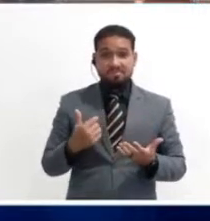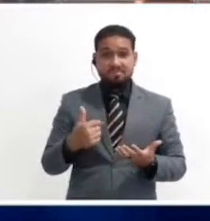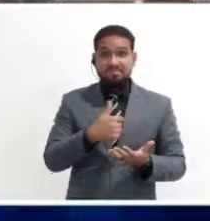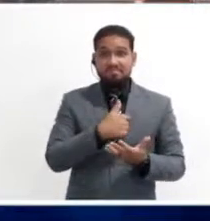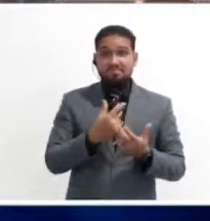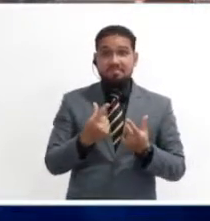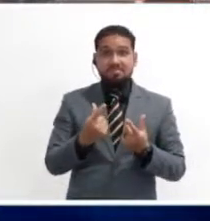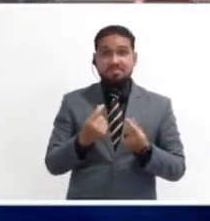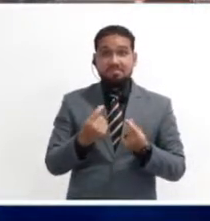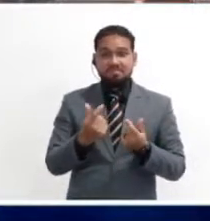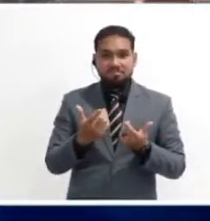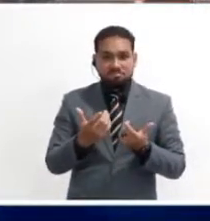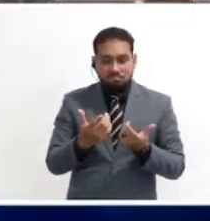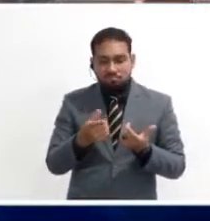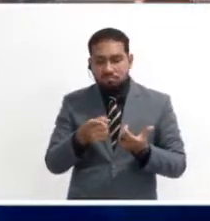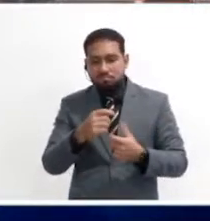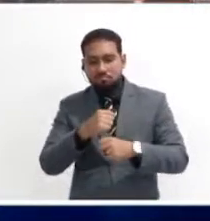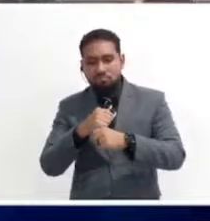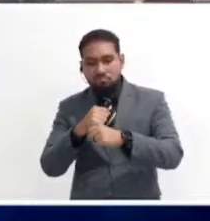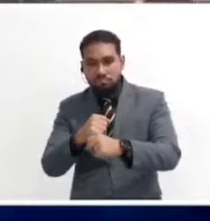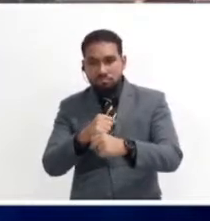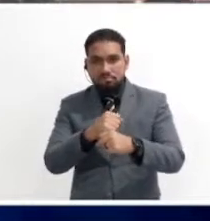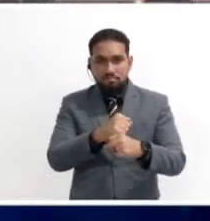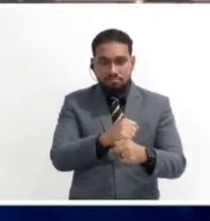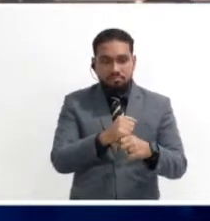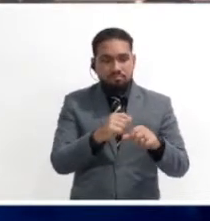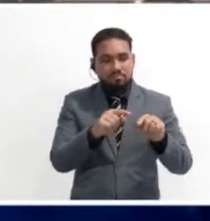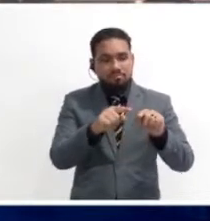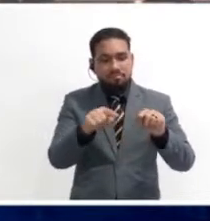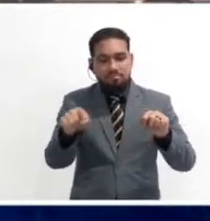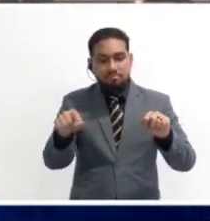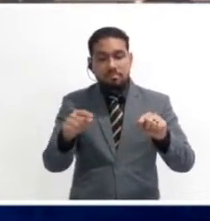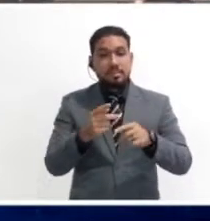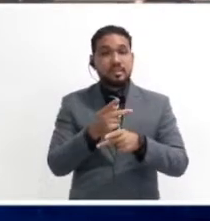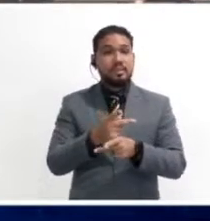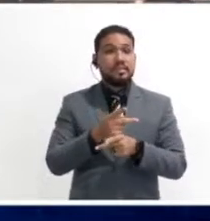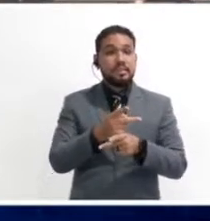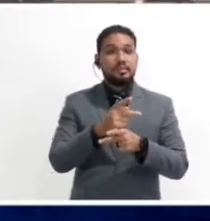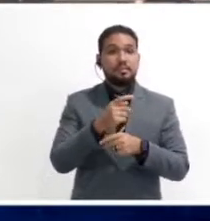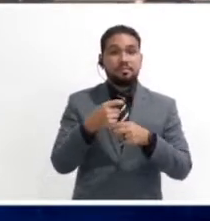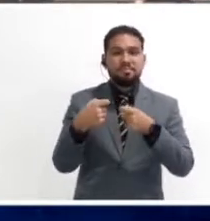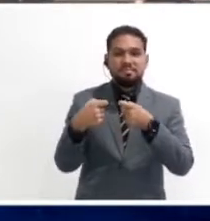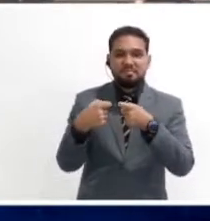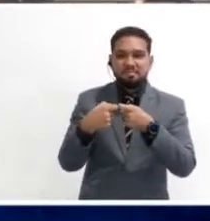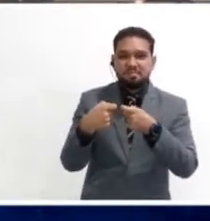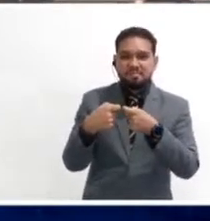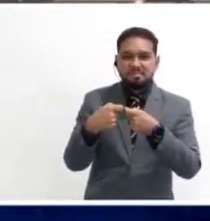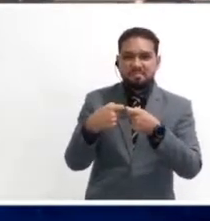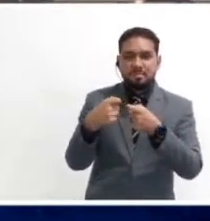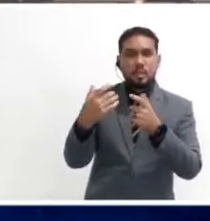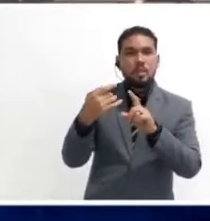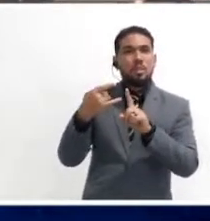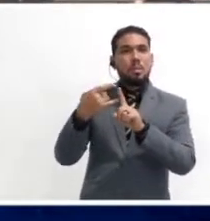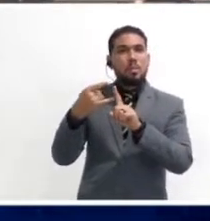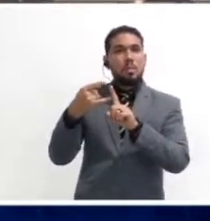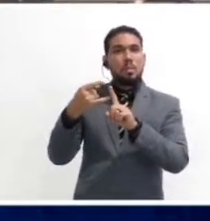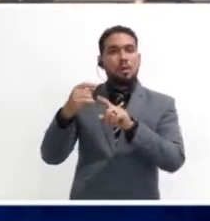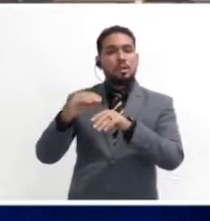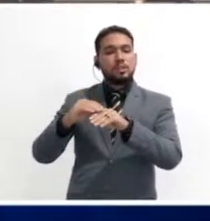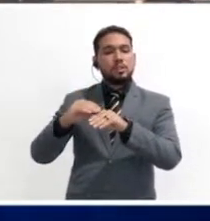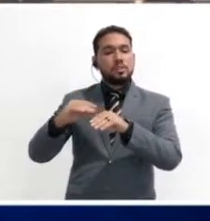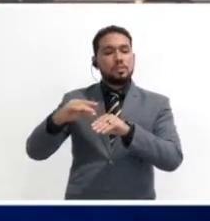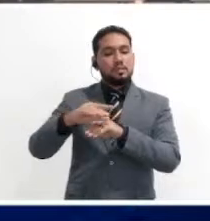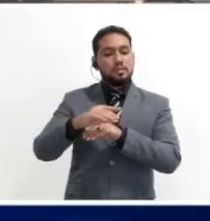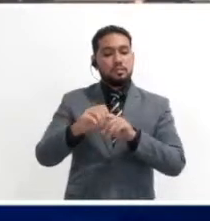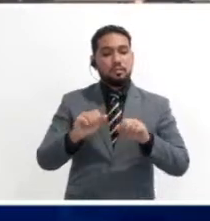connection to the EMI shield is created by a wire bond. So again, back to this concept I talked about before,